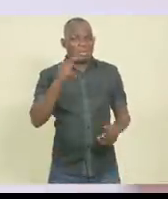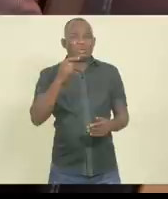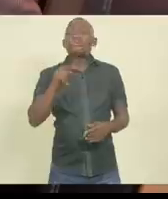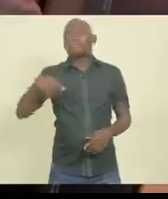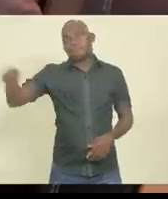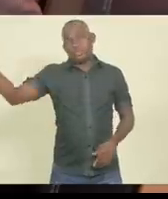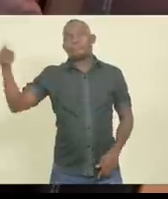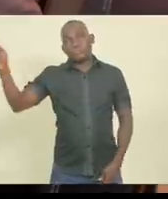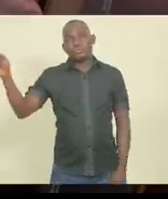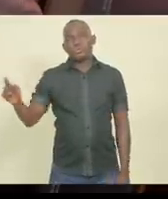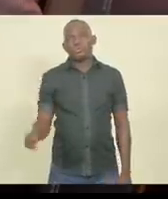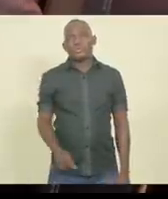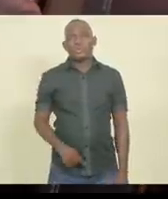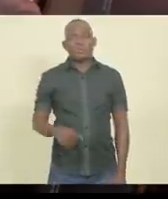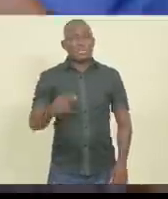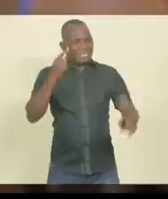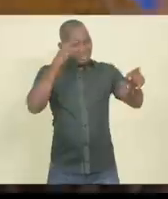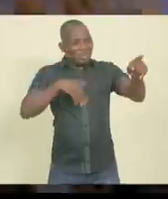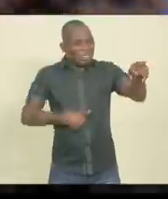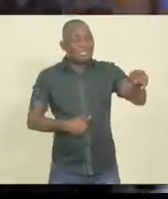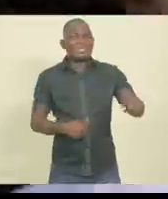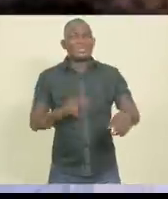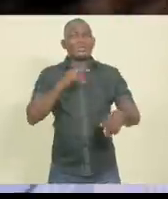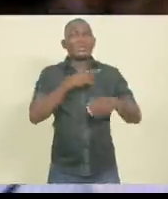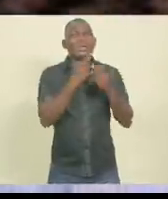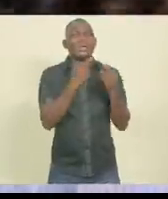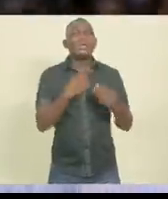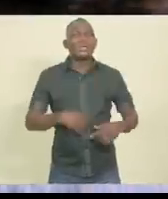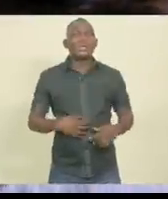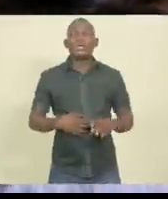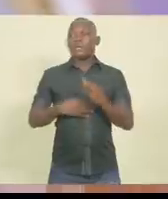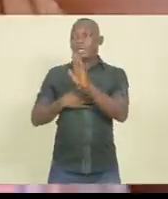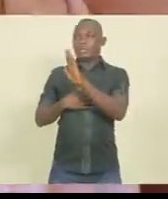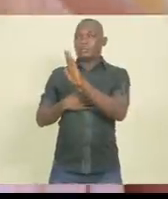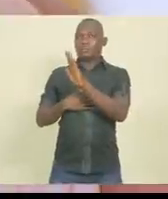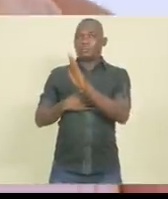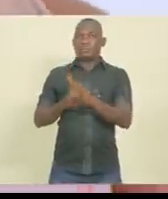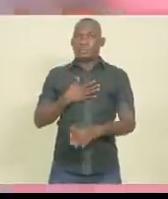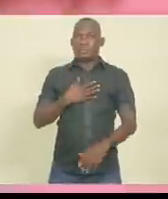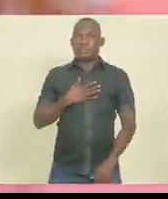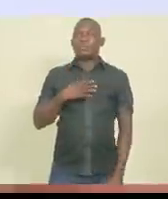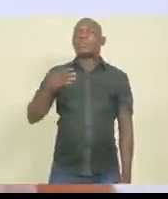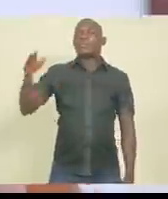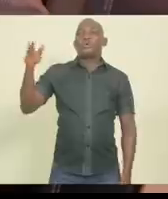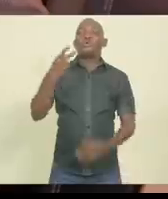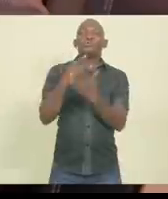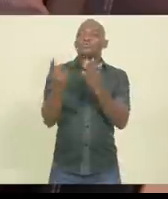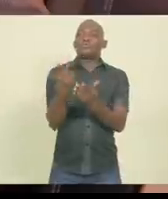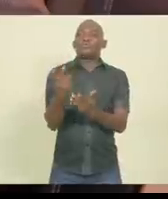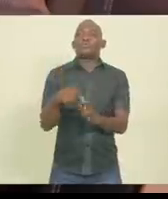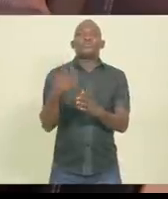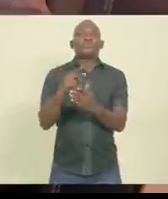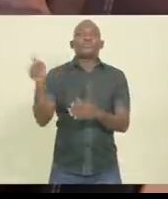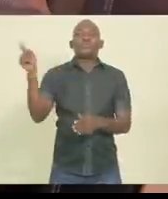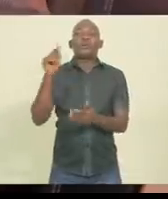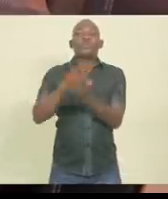can go. I thought you were hungry. Kobe, please. Hey! In fact, both of you should leave. Drop